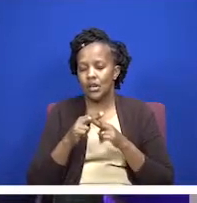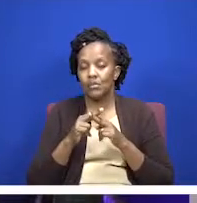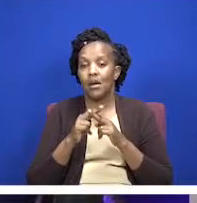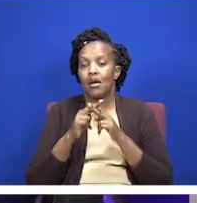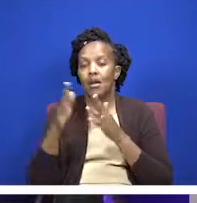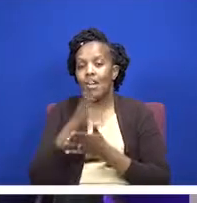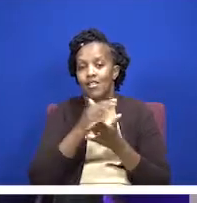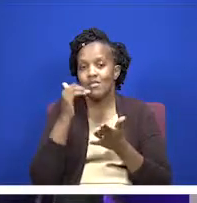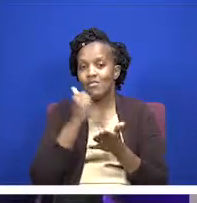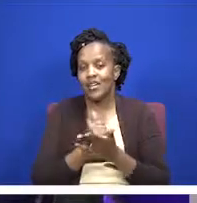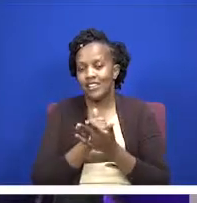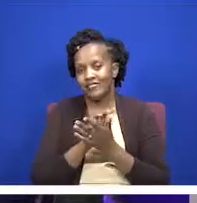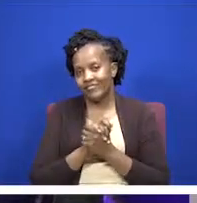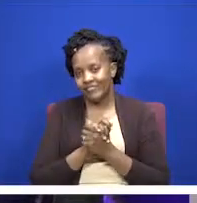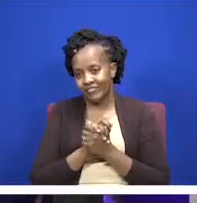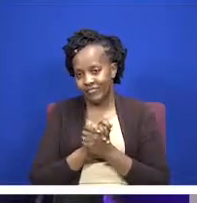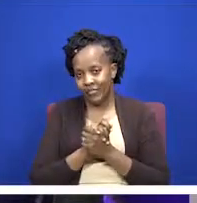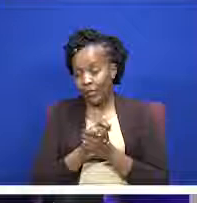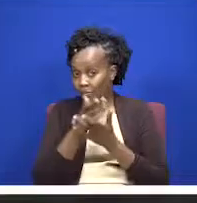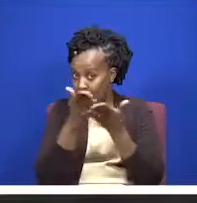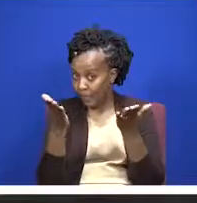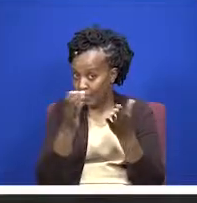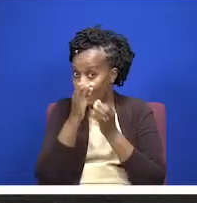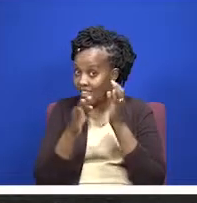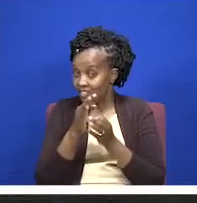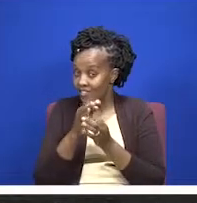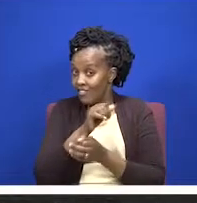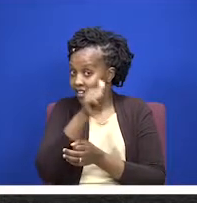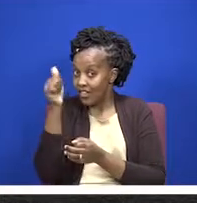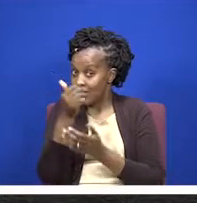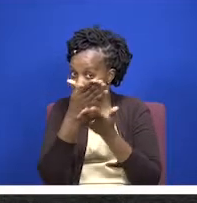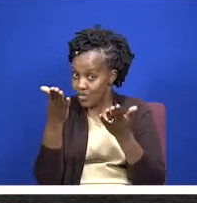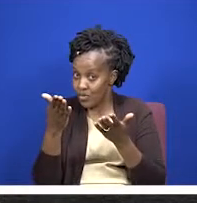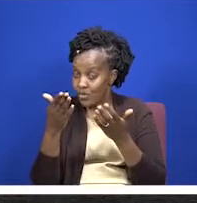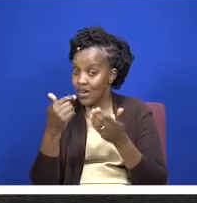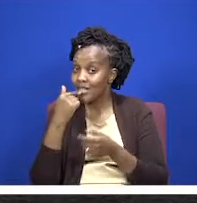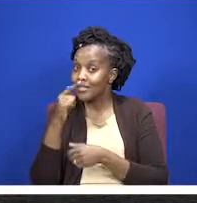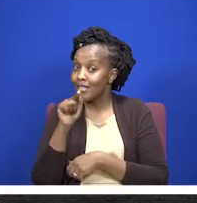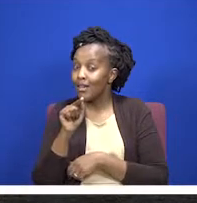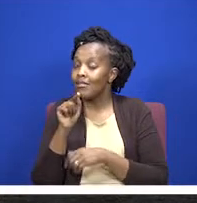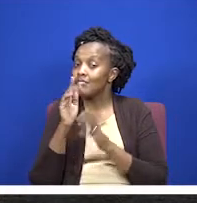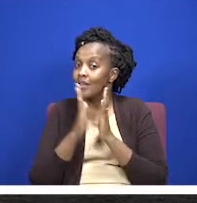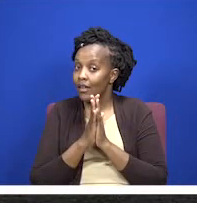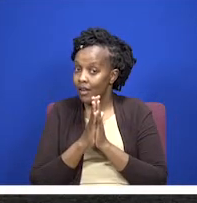Amen. Guys, if any of you has said that prayer and you